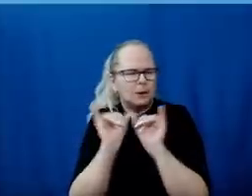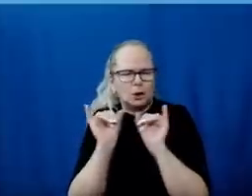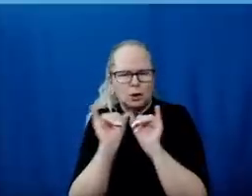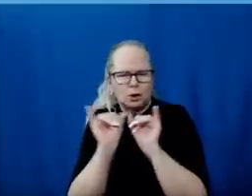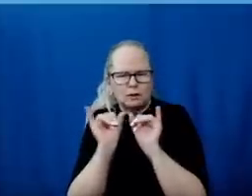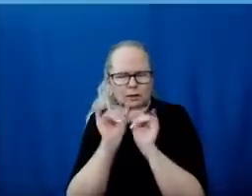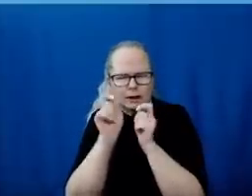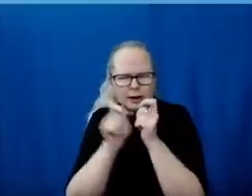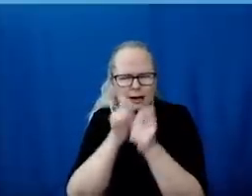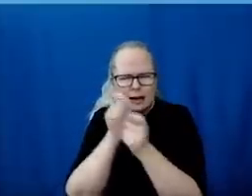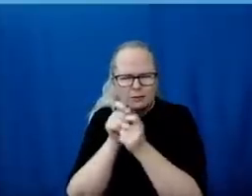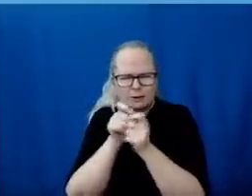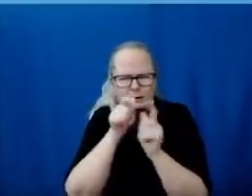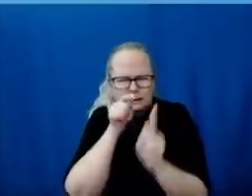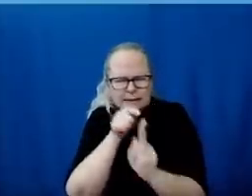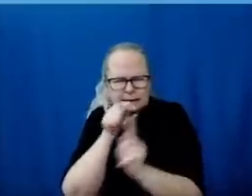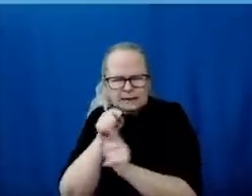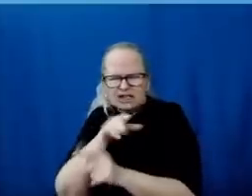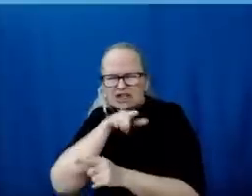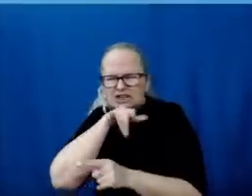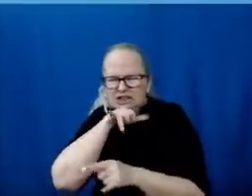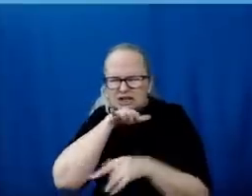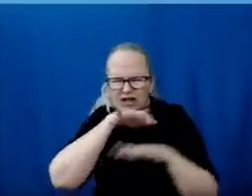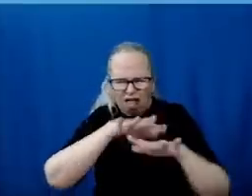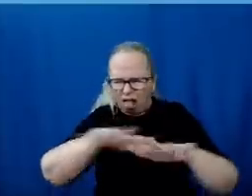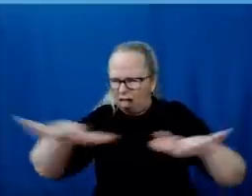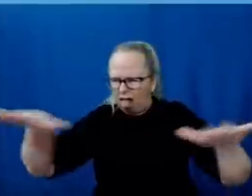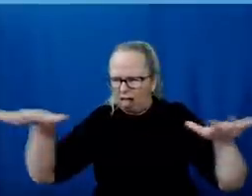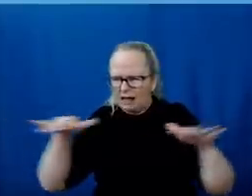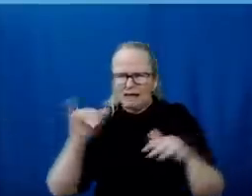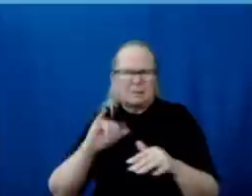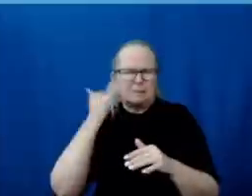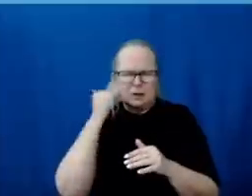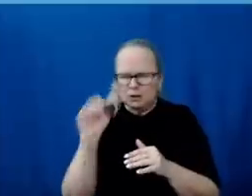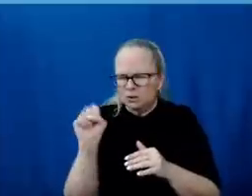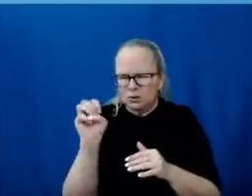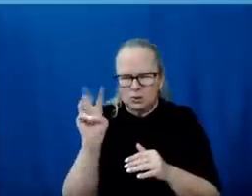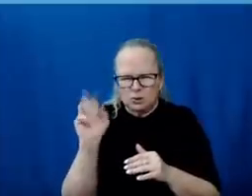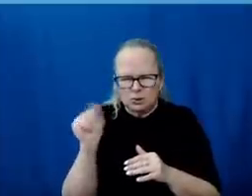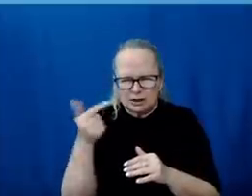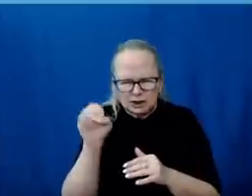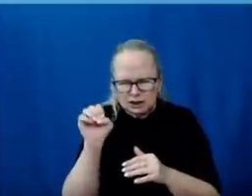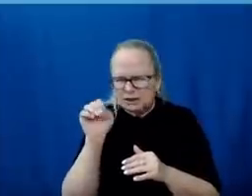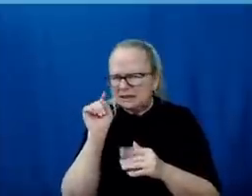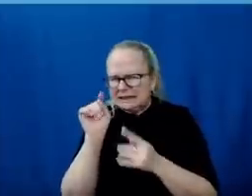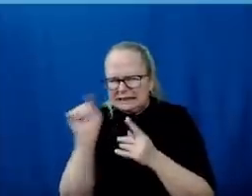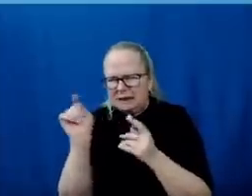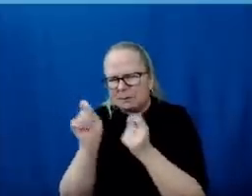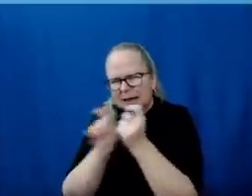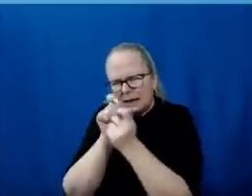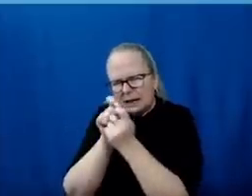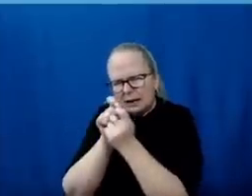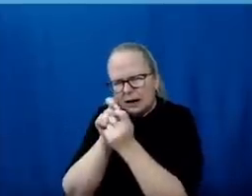you measure very specific things in a dirty matrix like sewage effluent.